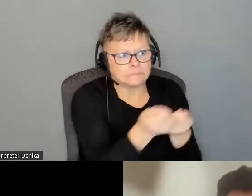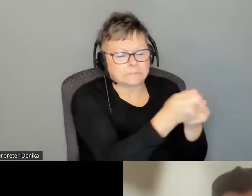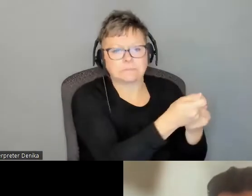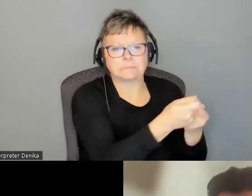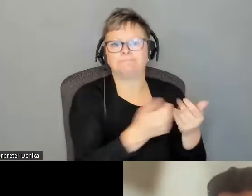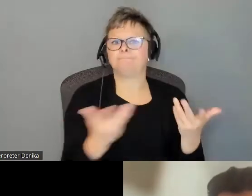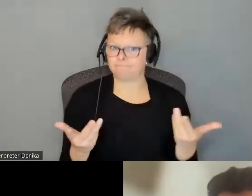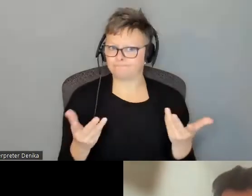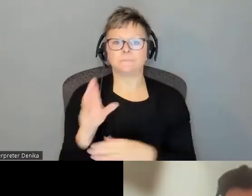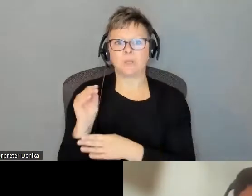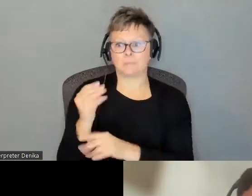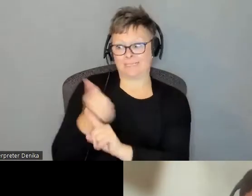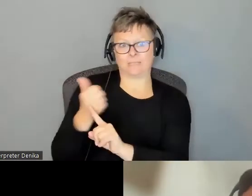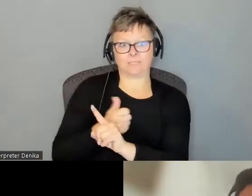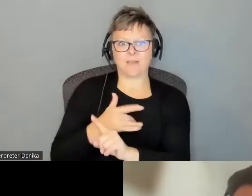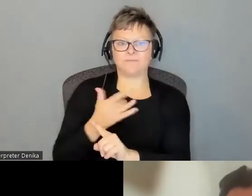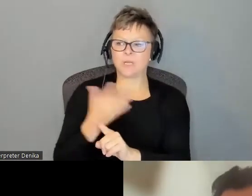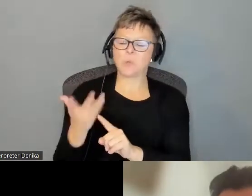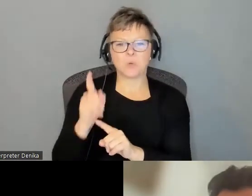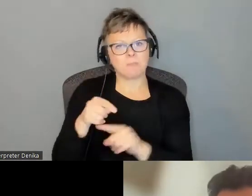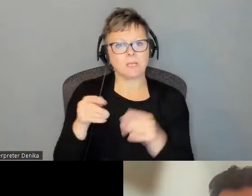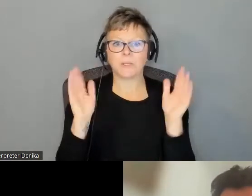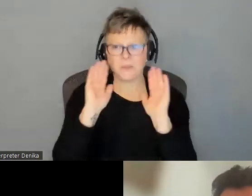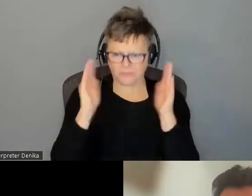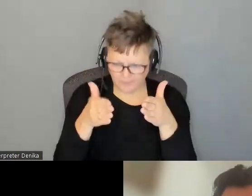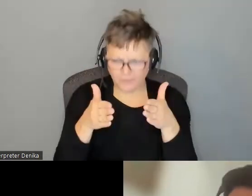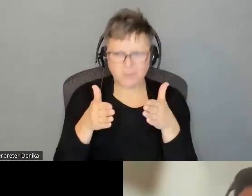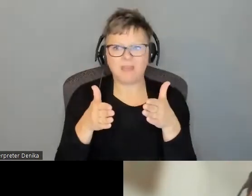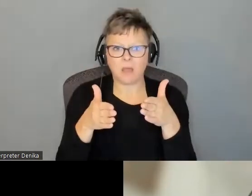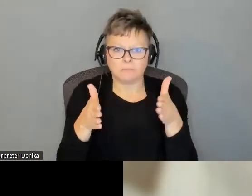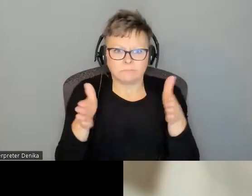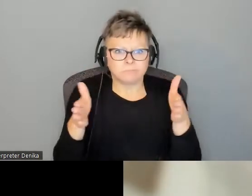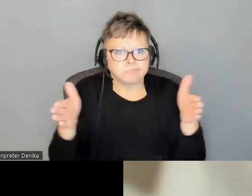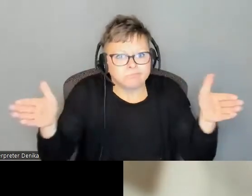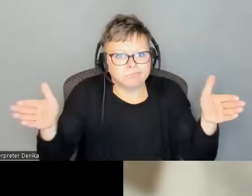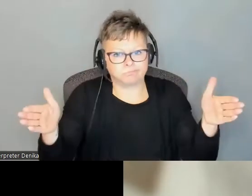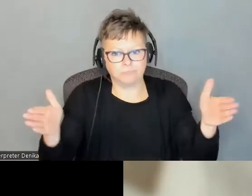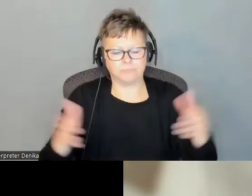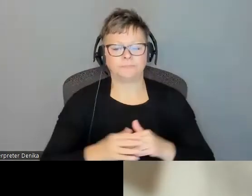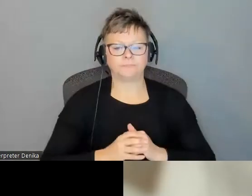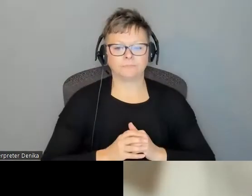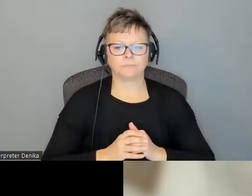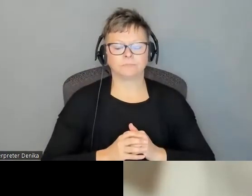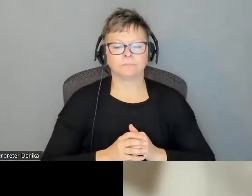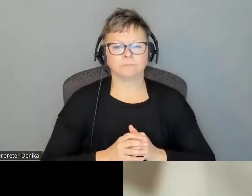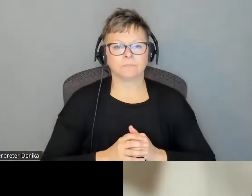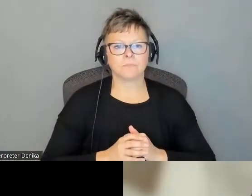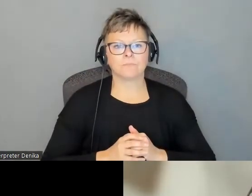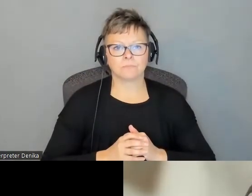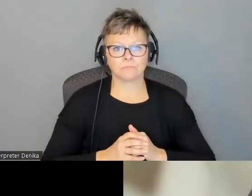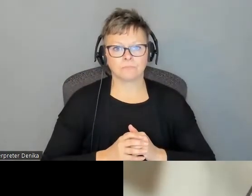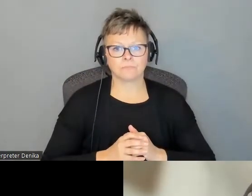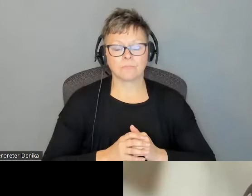openly about how to fill that. We're also seeing really interesting growth on